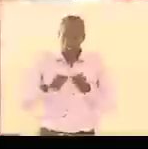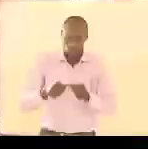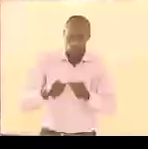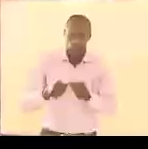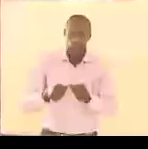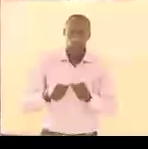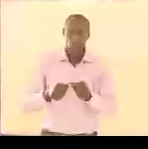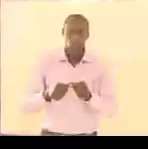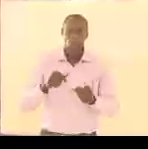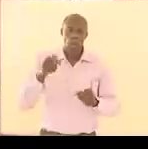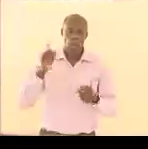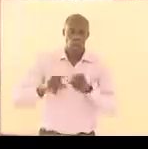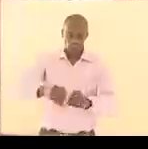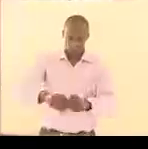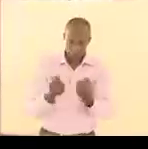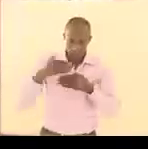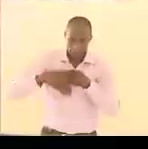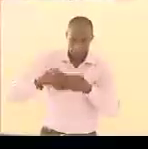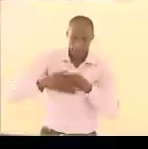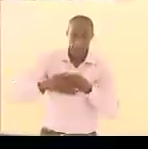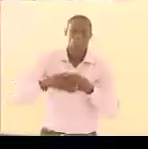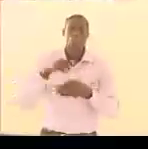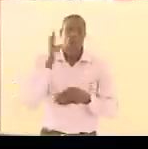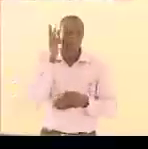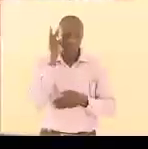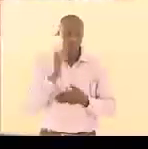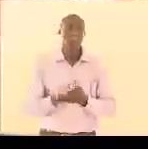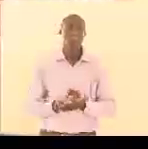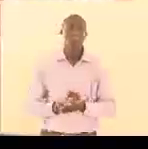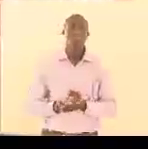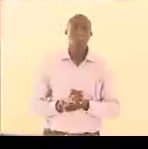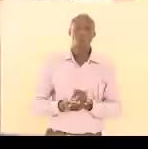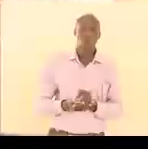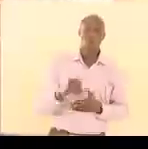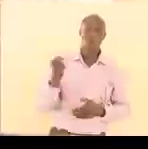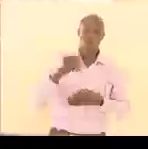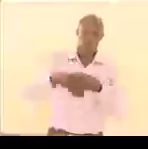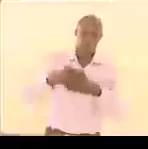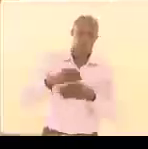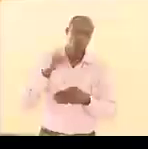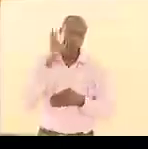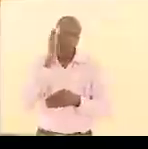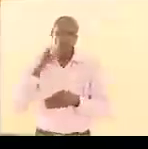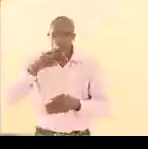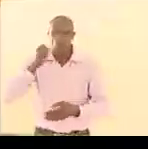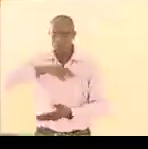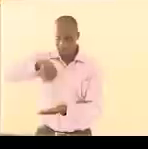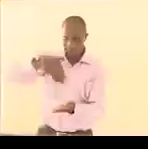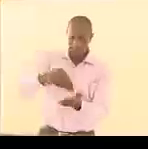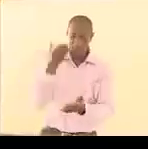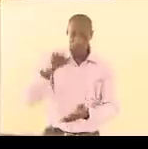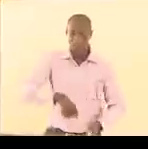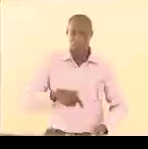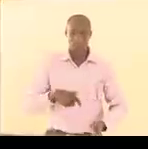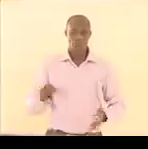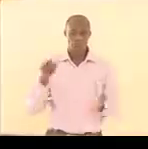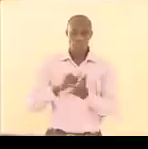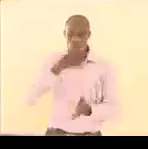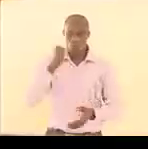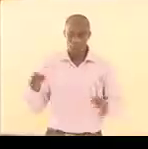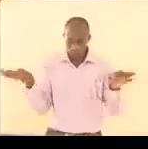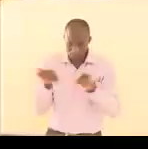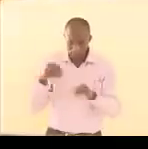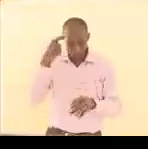constantly gathered for the breaking of bread, the Eucharist. The Eucharist was the center of their life. And that